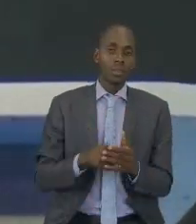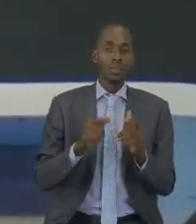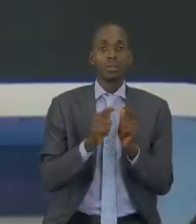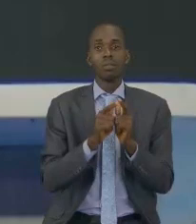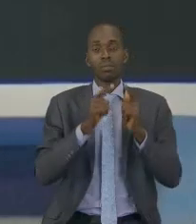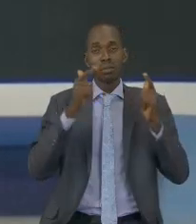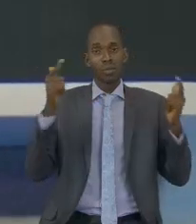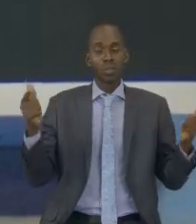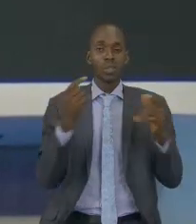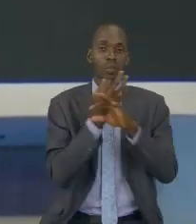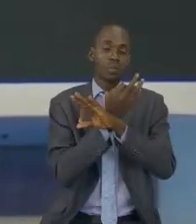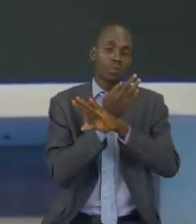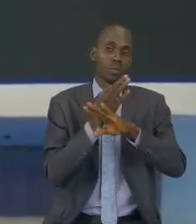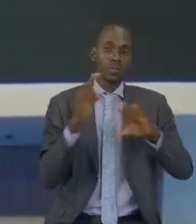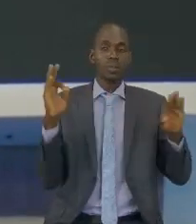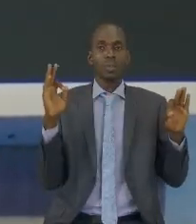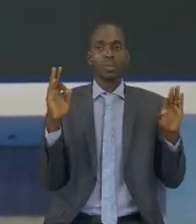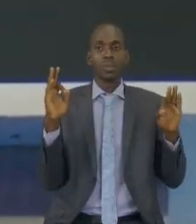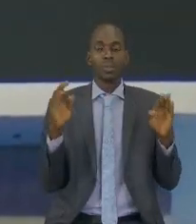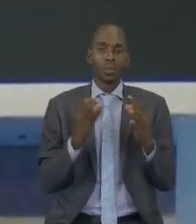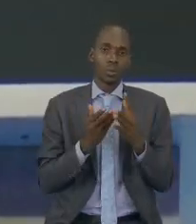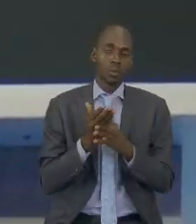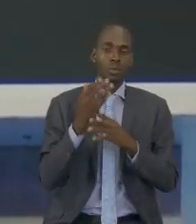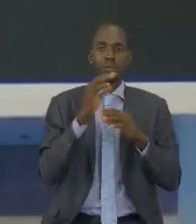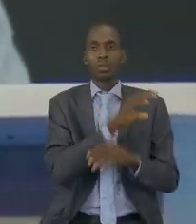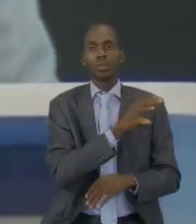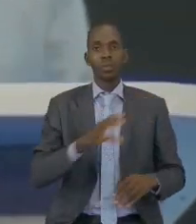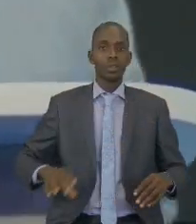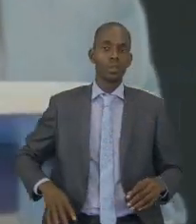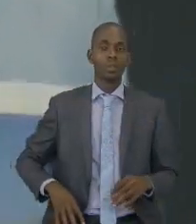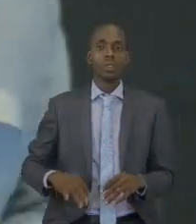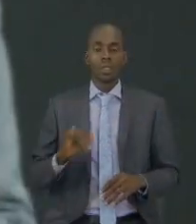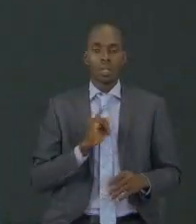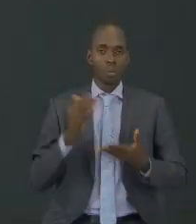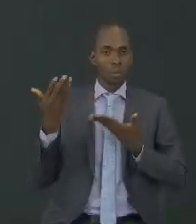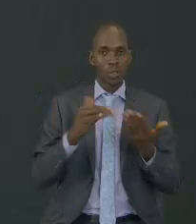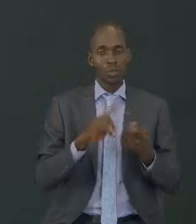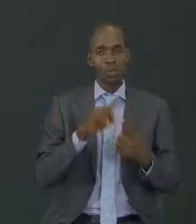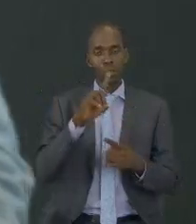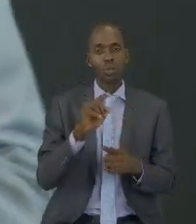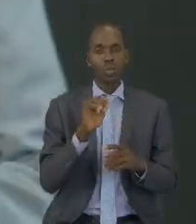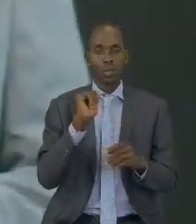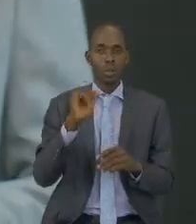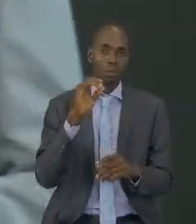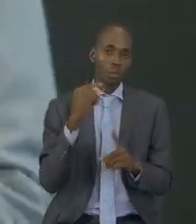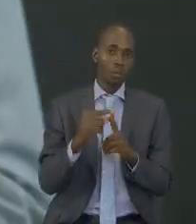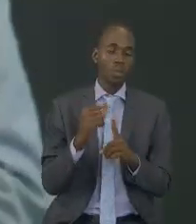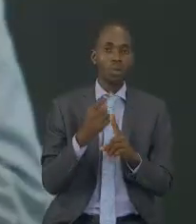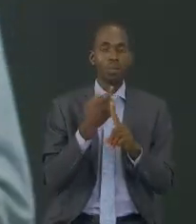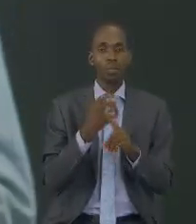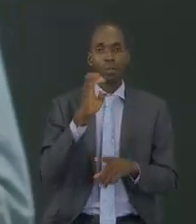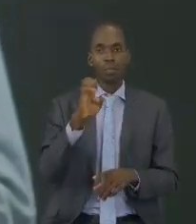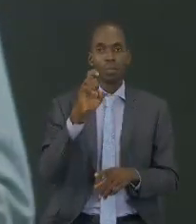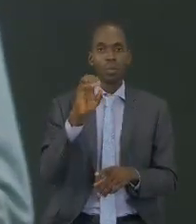supernatural freedom through Christ, I'm bringing to you a message from Exodus chapter